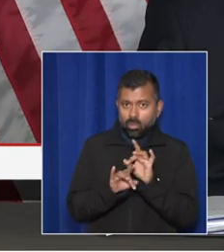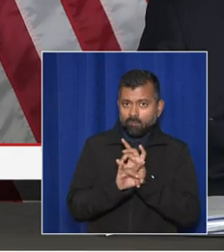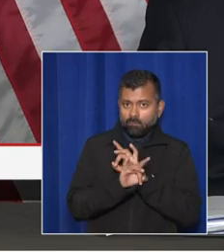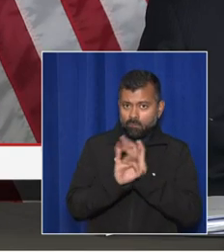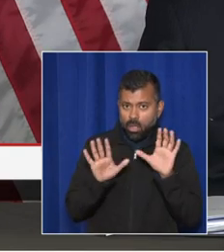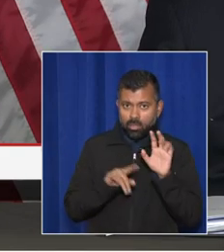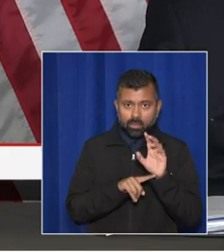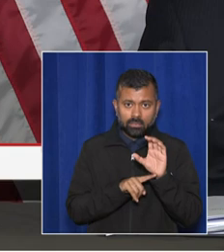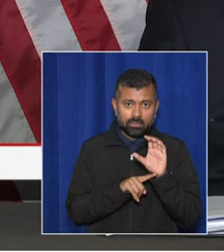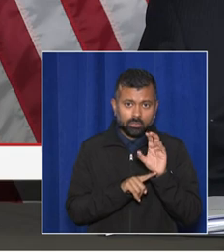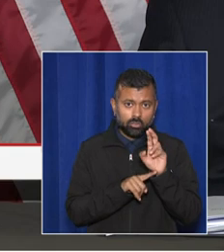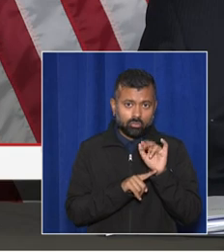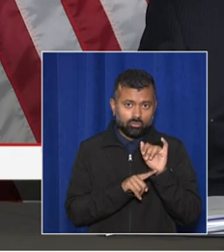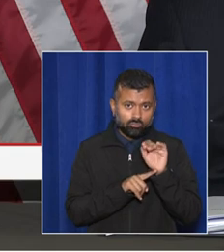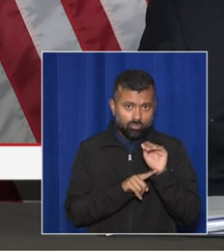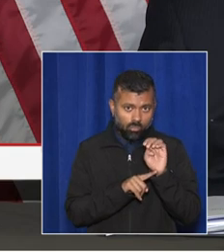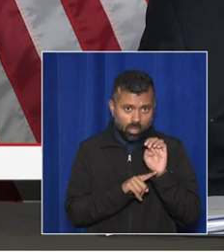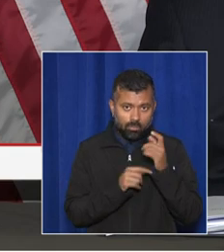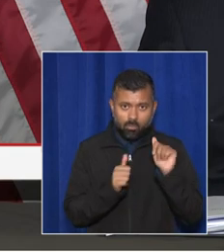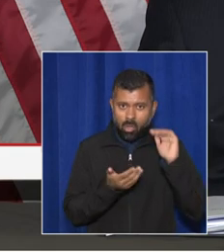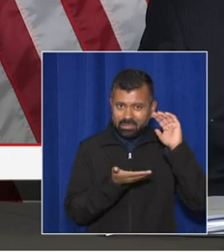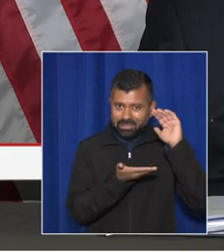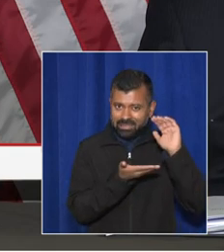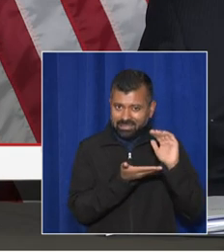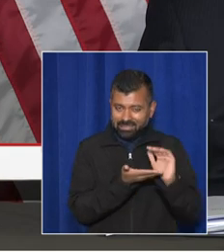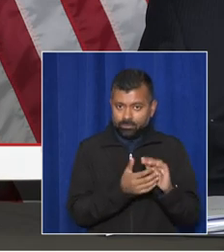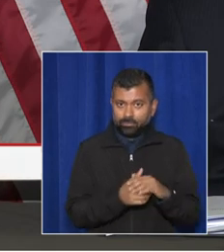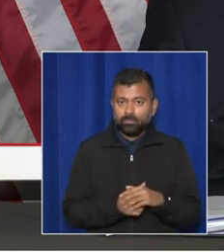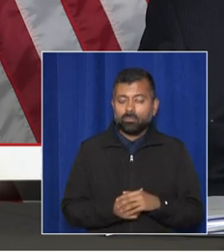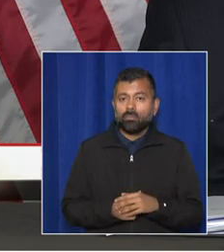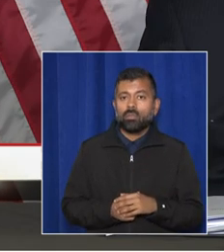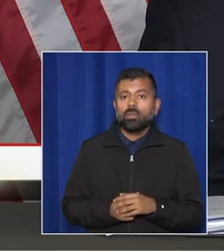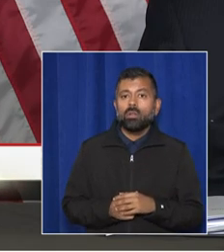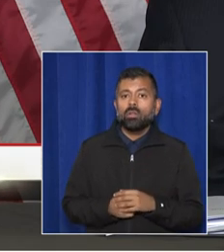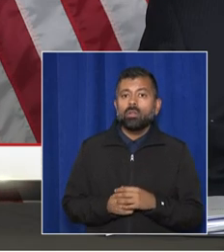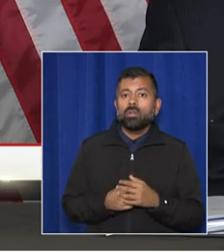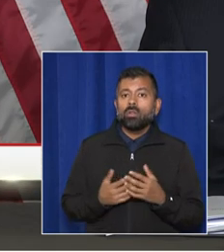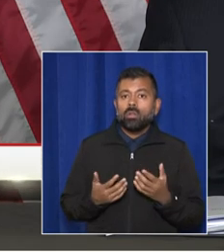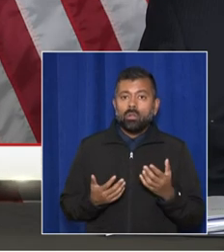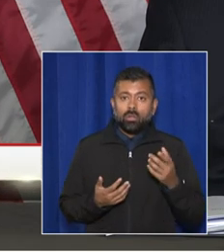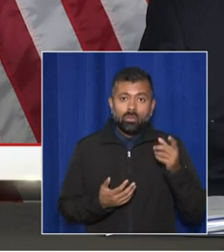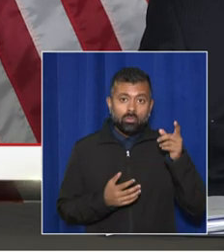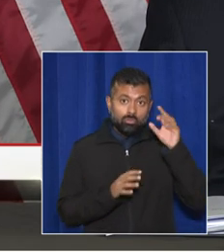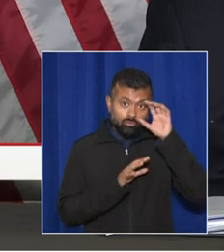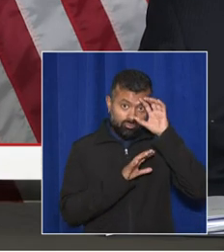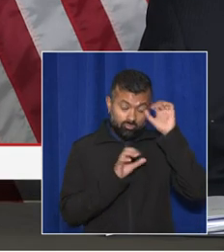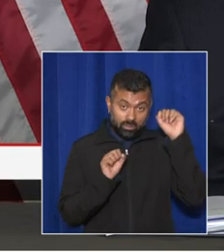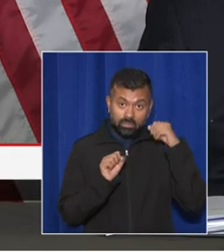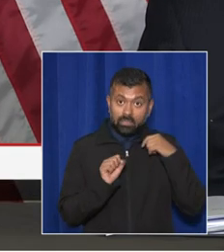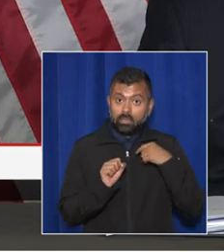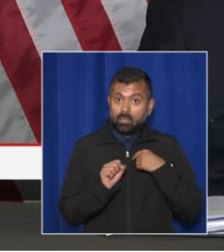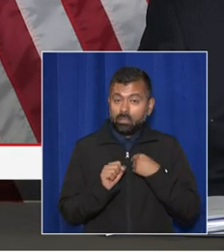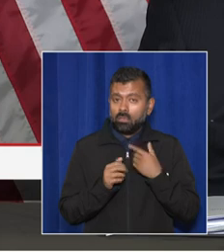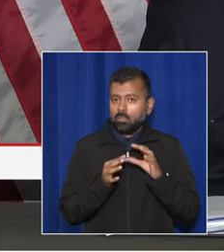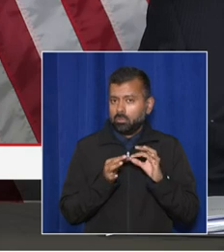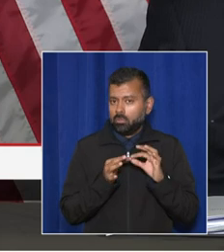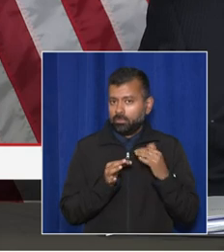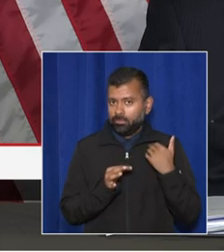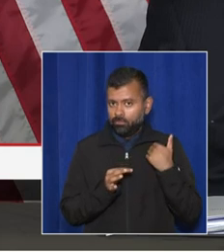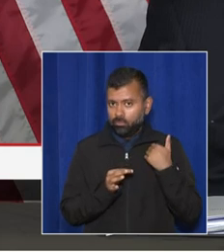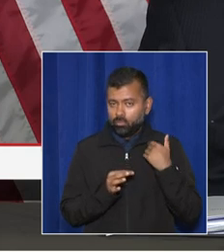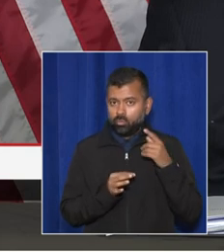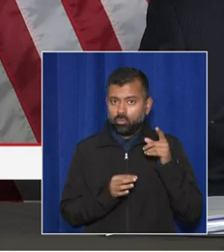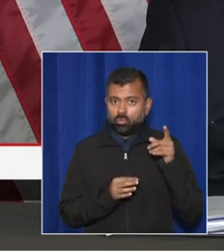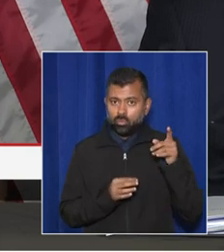do believe that the president, and I've said this before, especially as it relates to crime